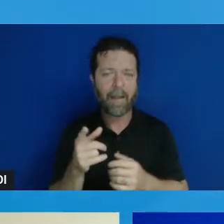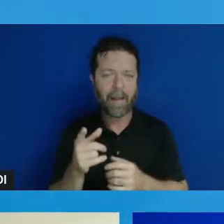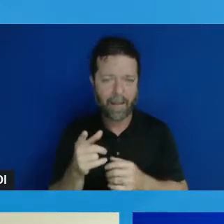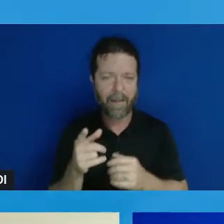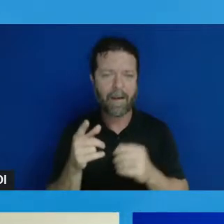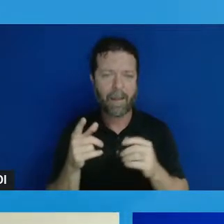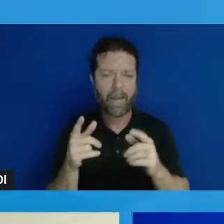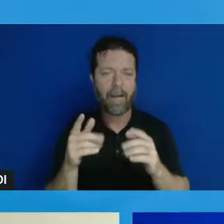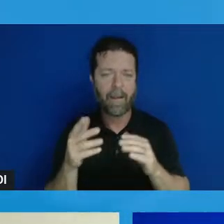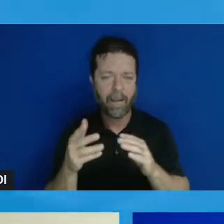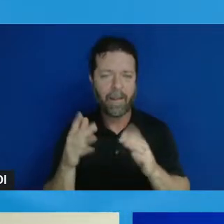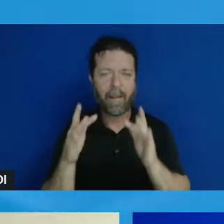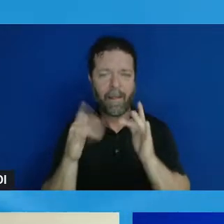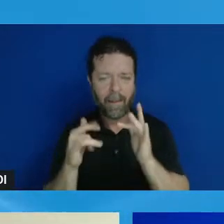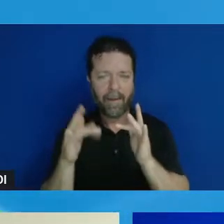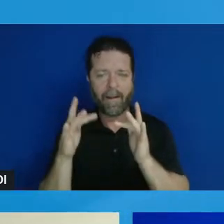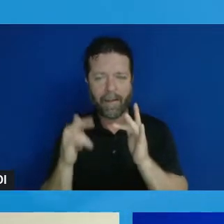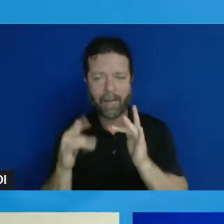a lot.